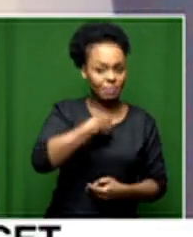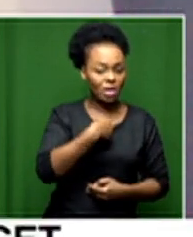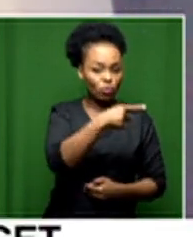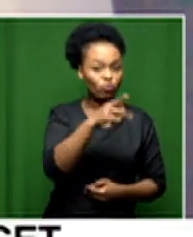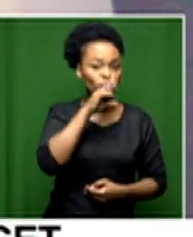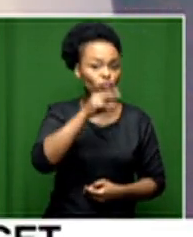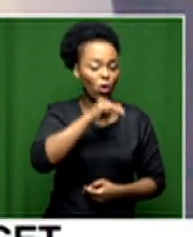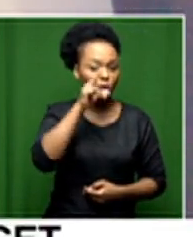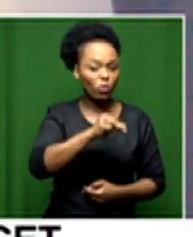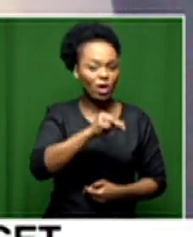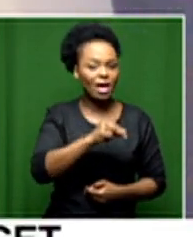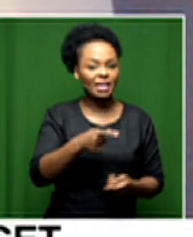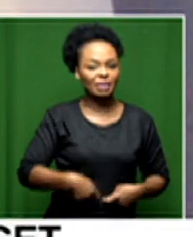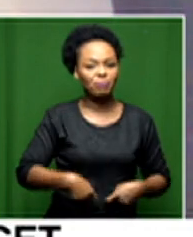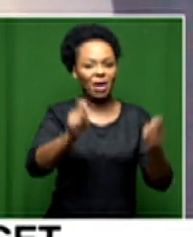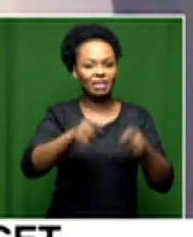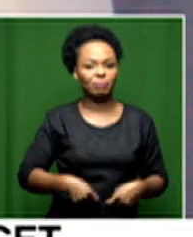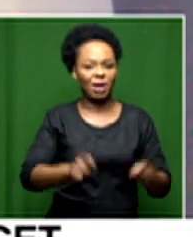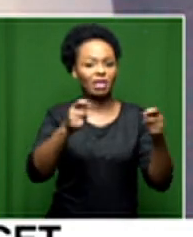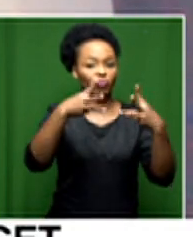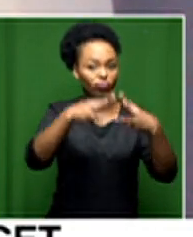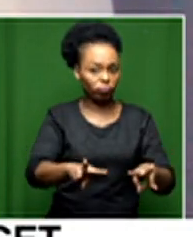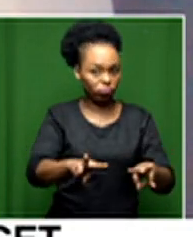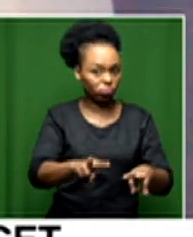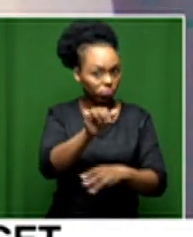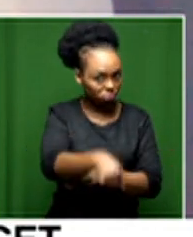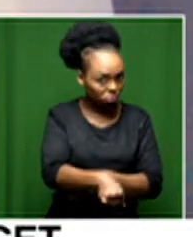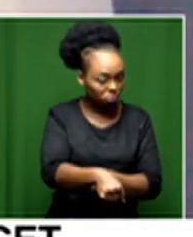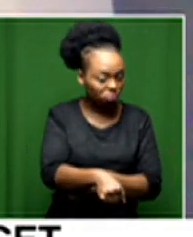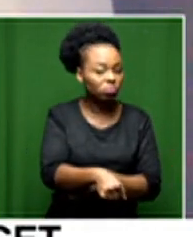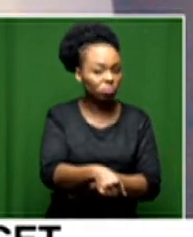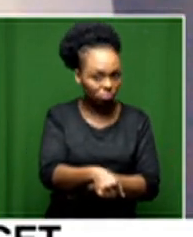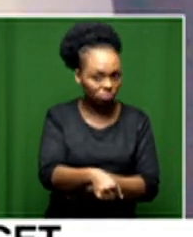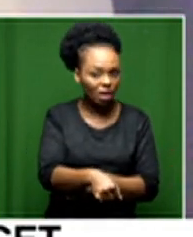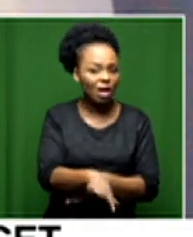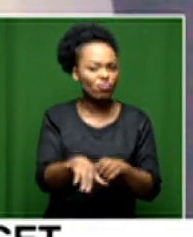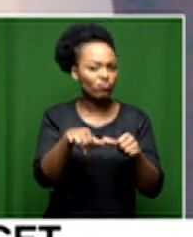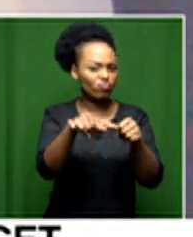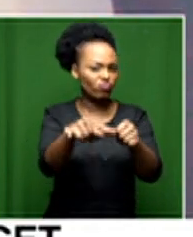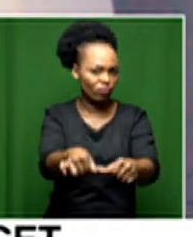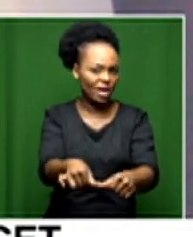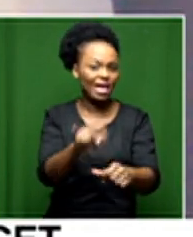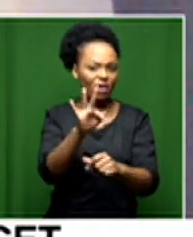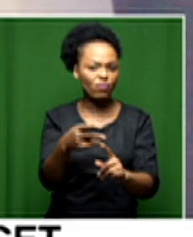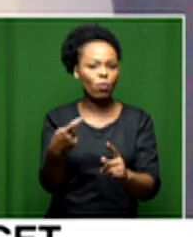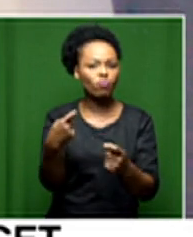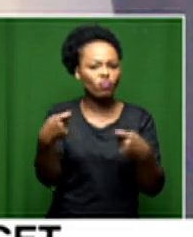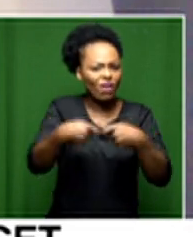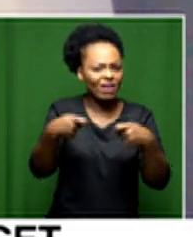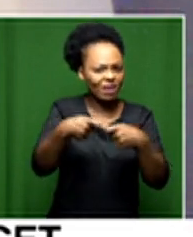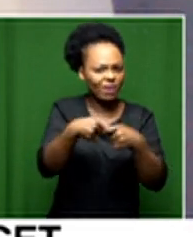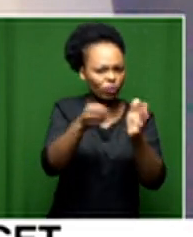about irregular expenditure that has been incurred by the scheme. If we continue to fund these students while there are